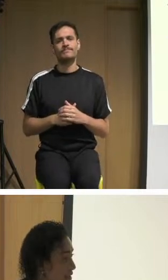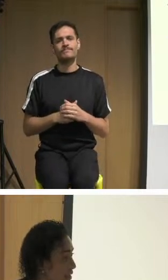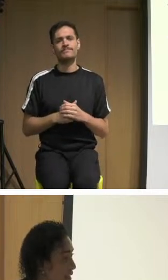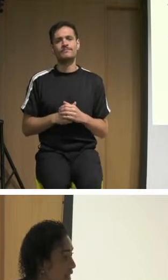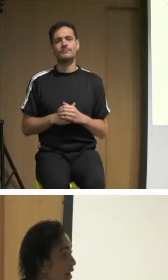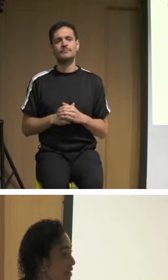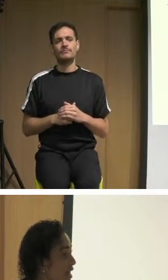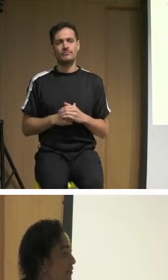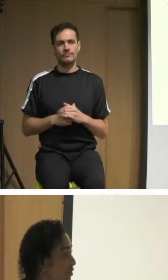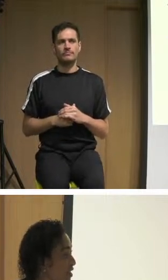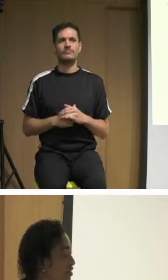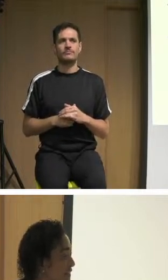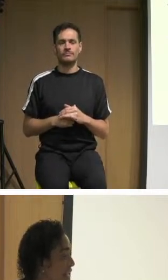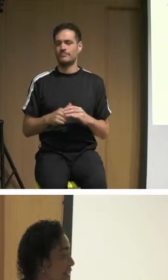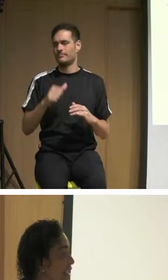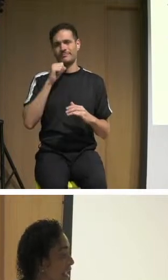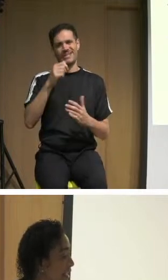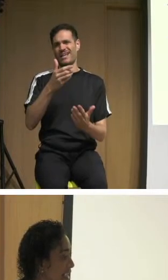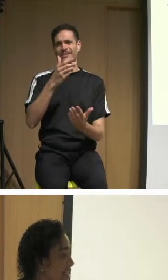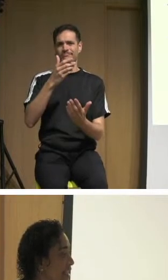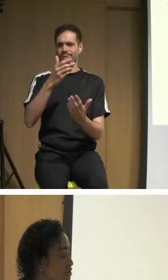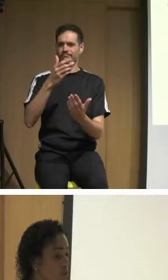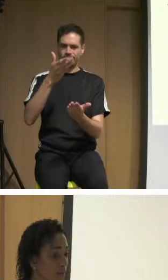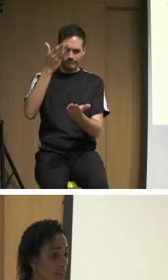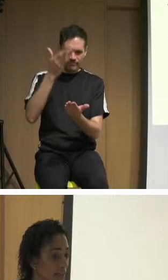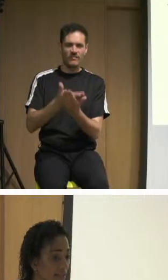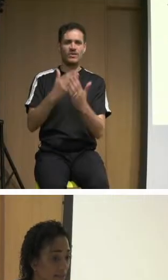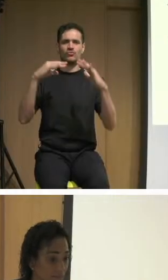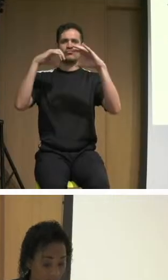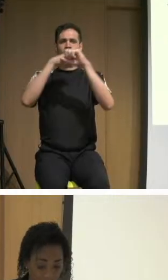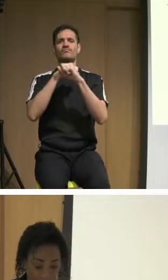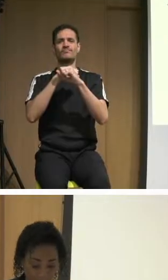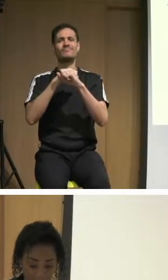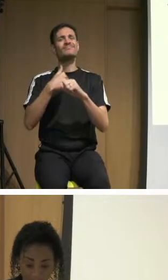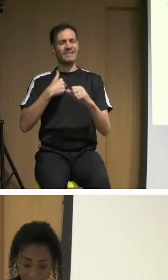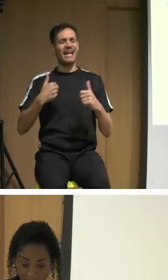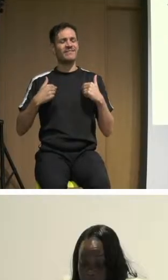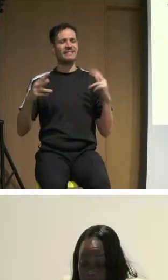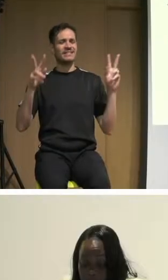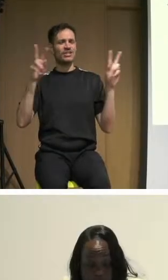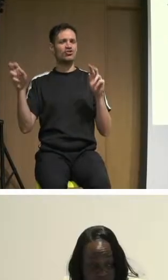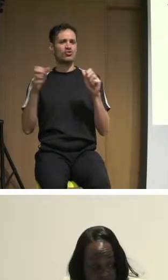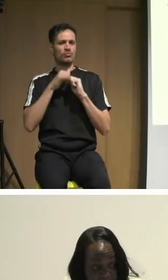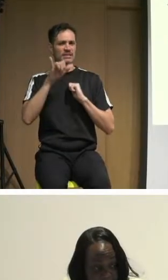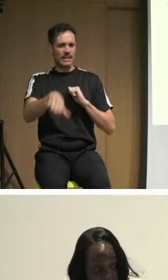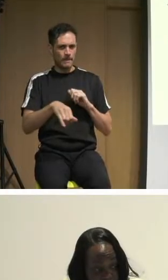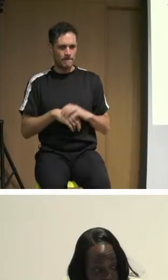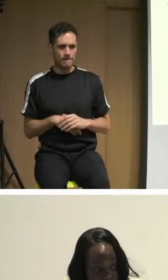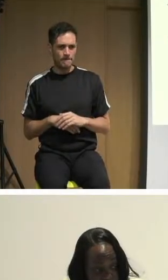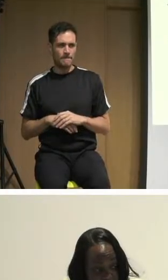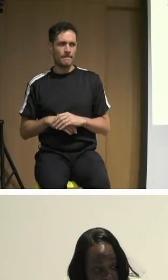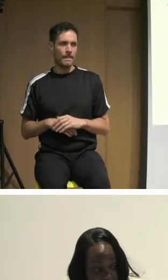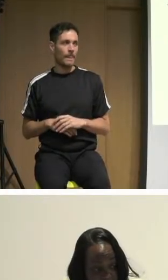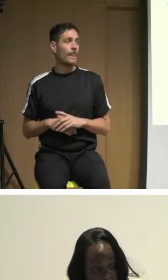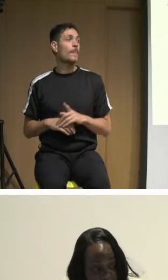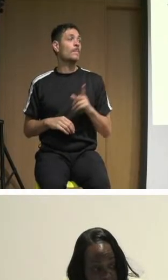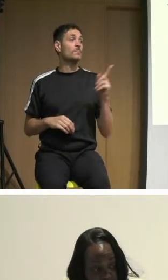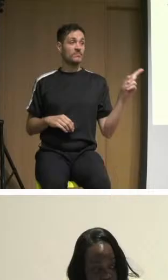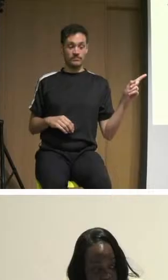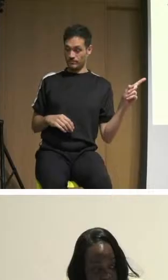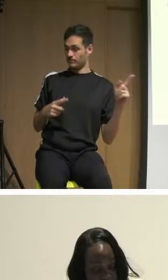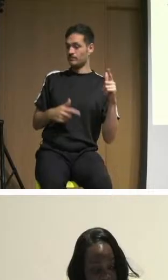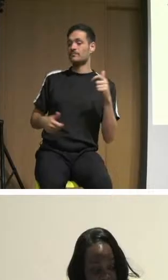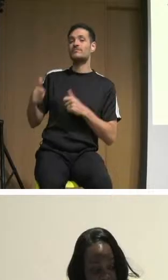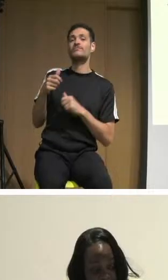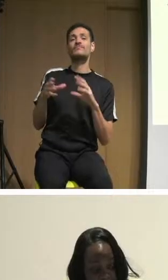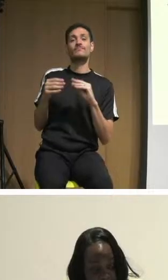report of the conversations had, and I take issue with that. And this, I appreciate that, and so we'll document that. And I just